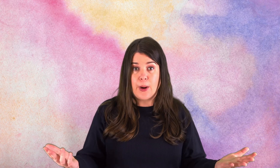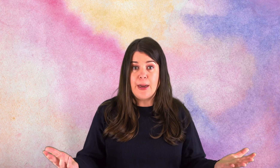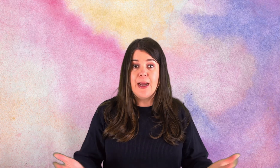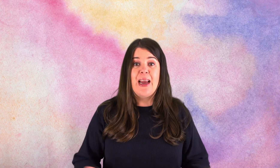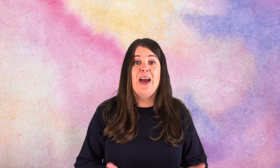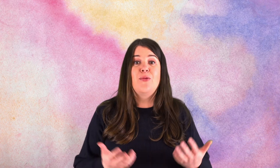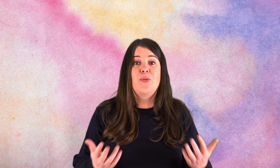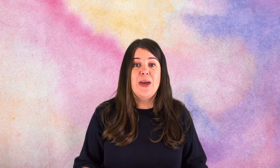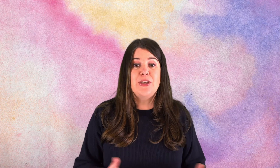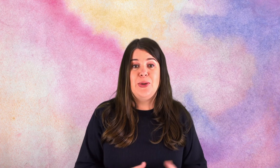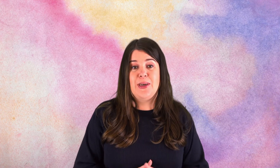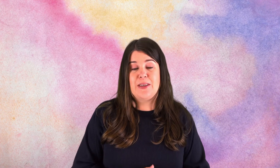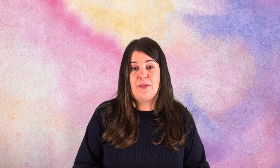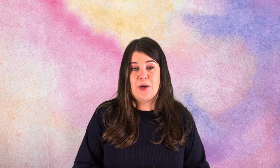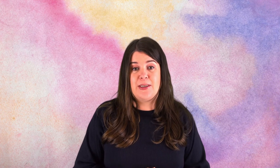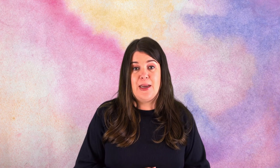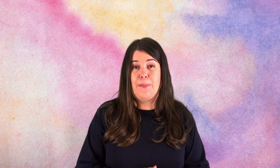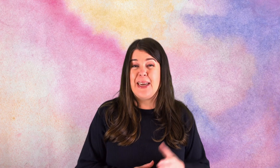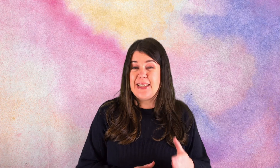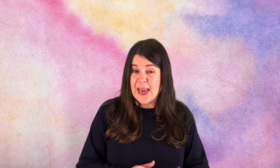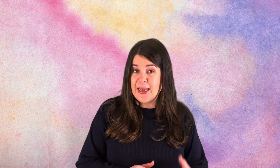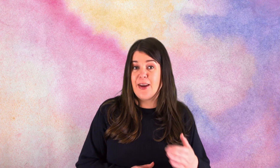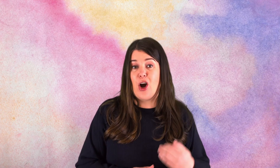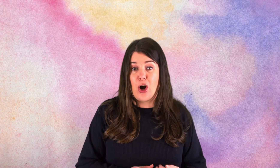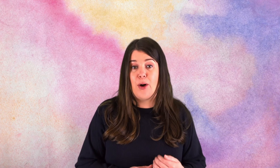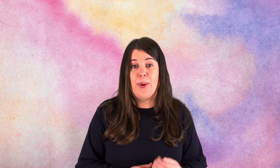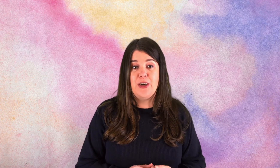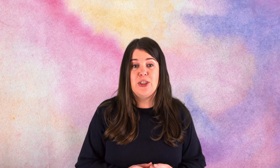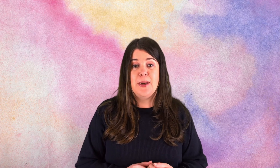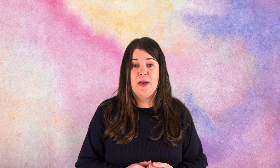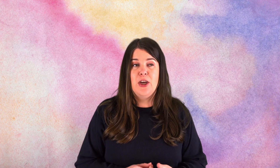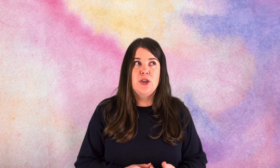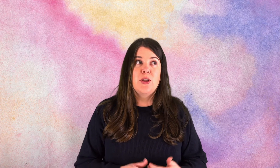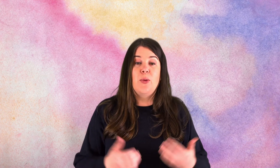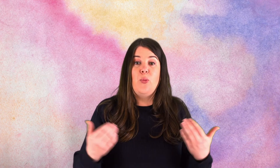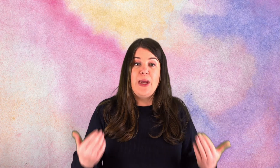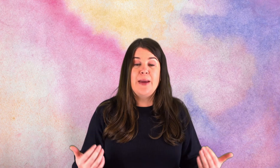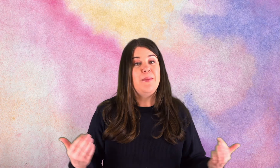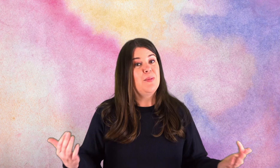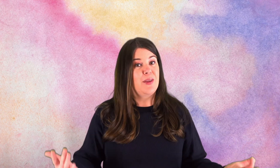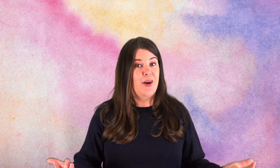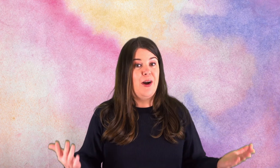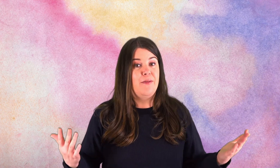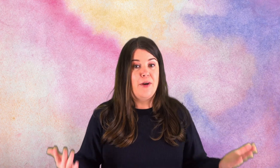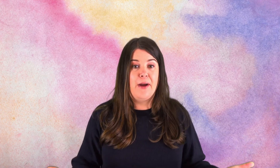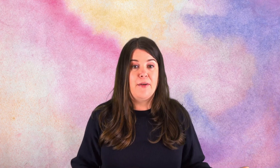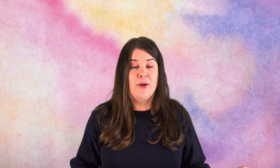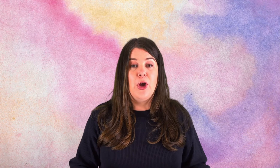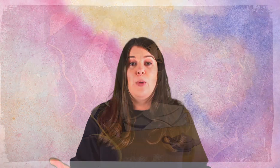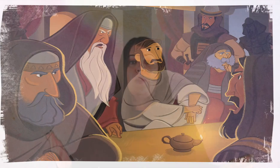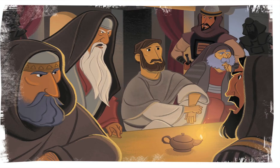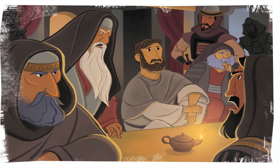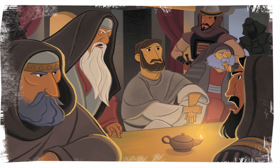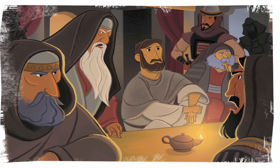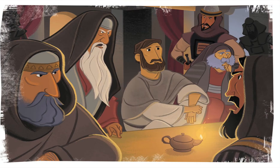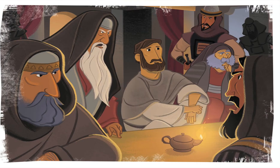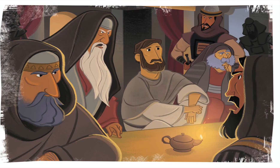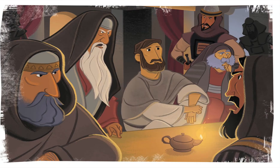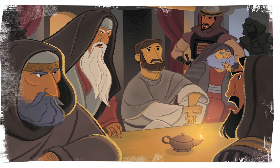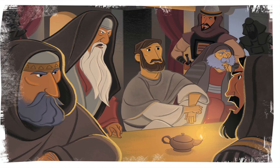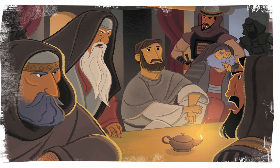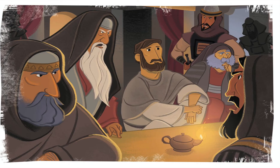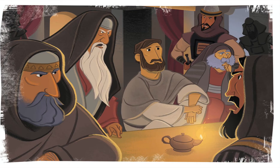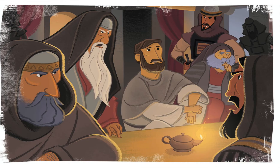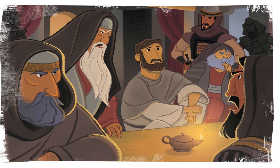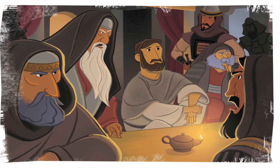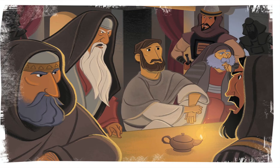like, right? And rescue us from our sin by taking our punishment so that we can be with God forever. When the religious